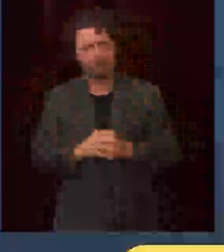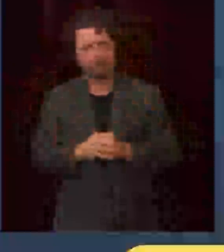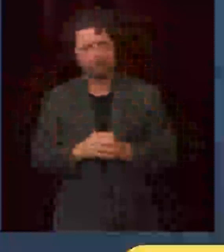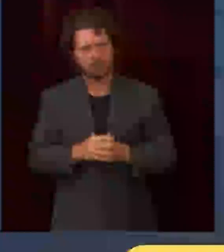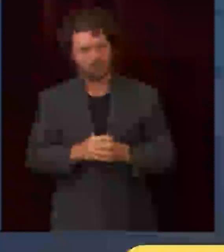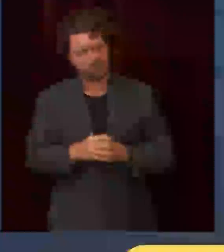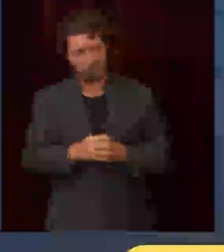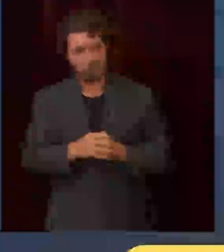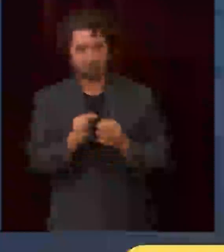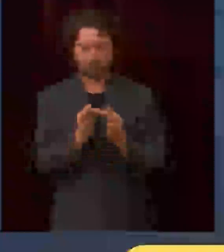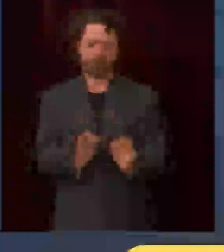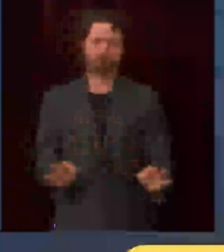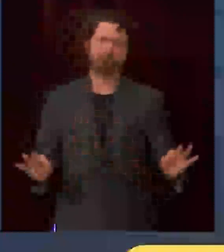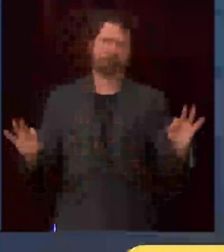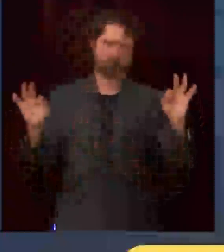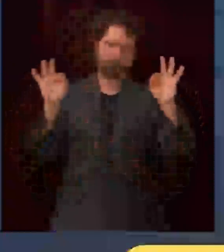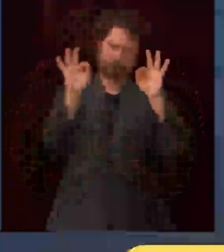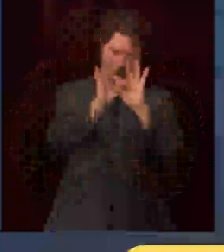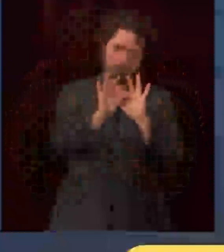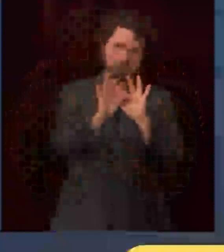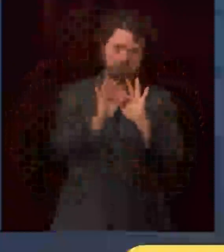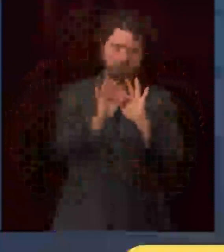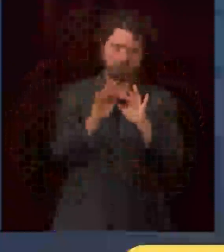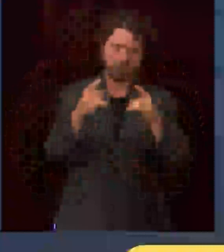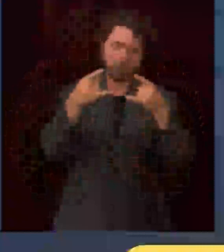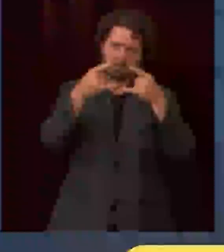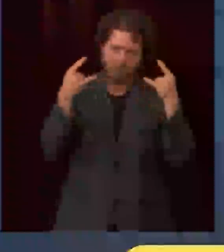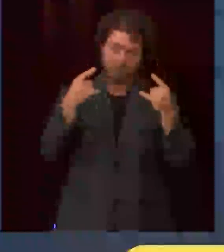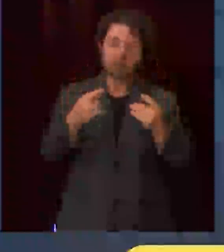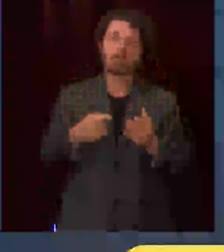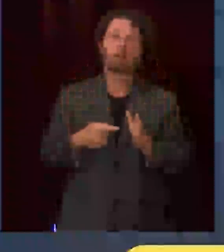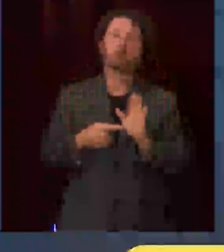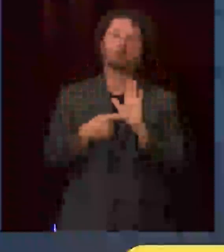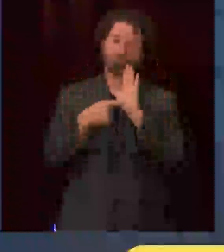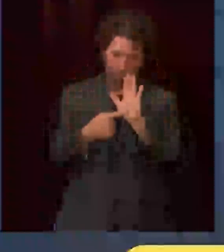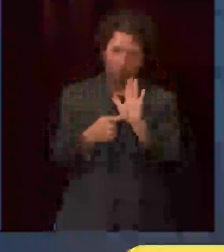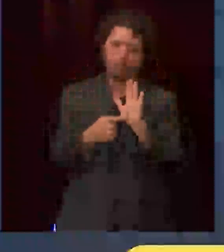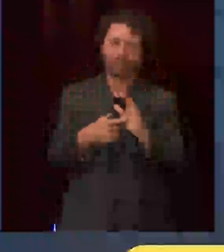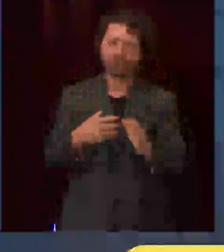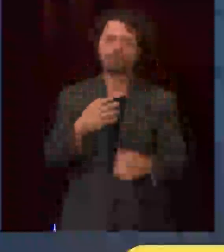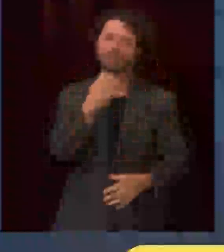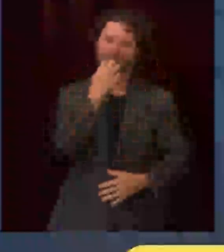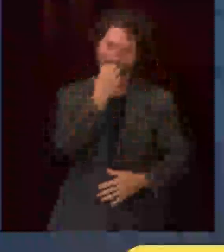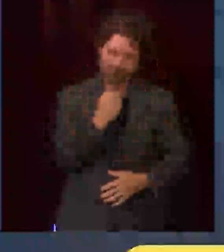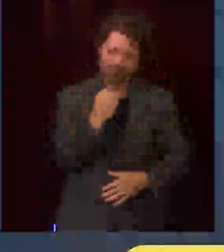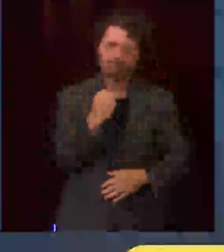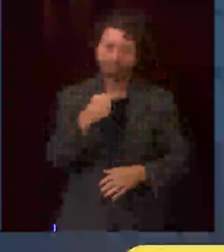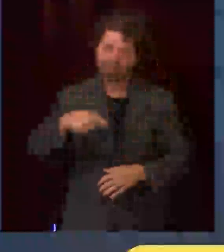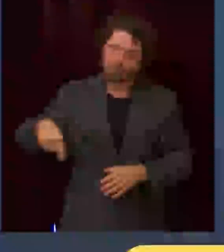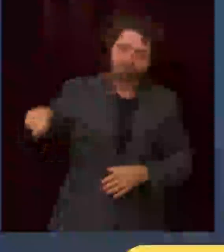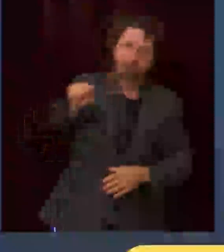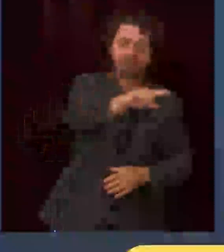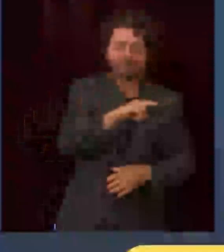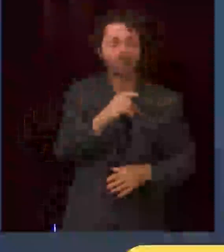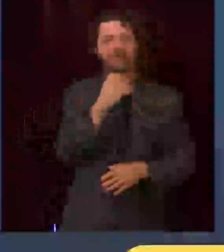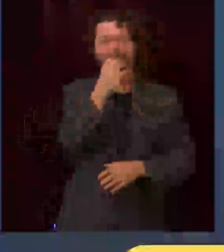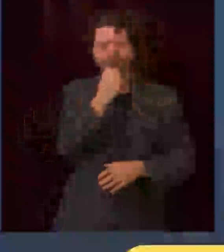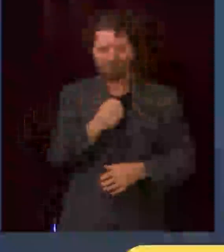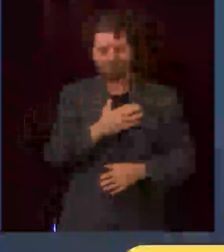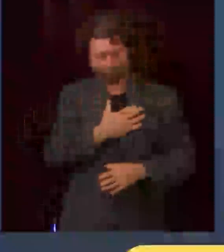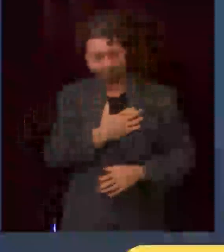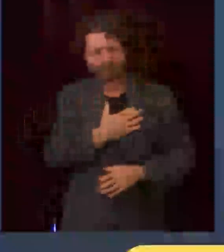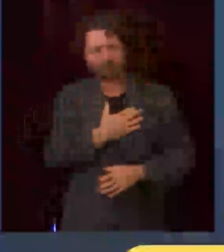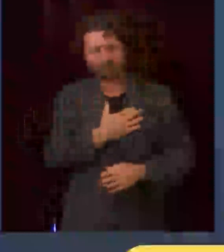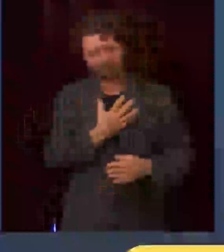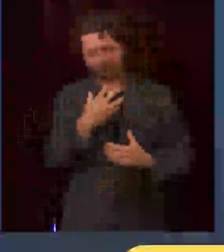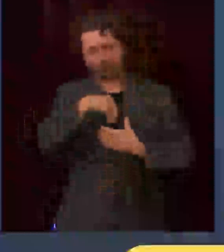mask, a face covering is an expression of love. It's an expression of affection for the people around us. And you might think